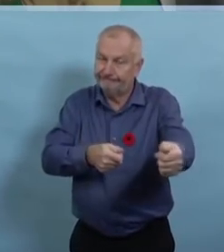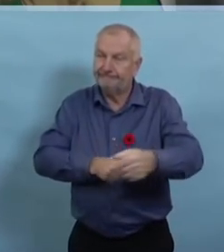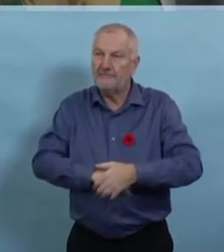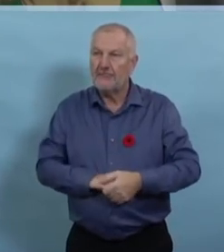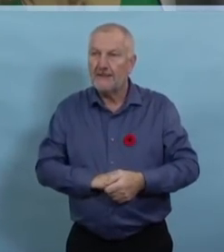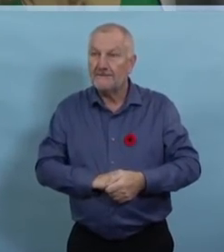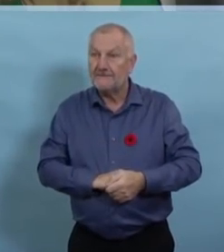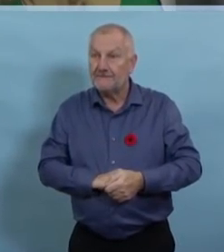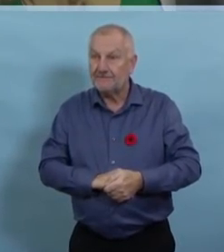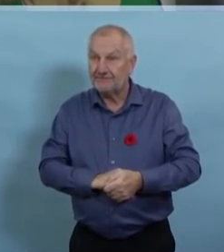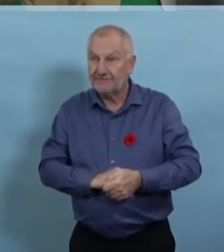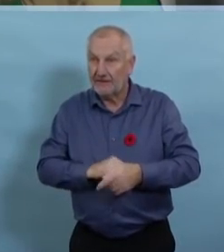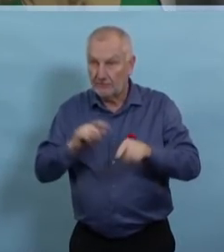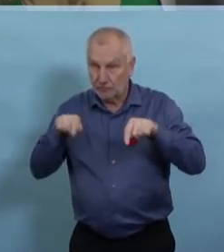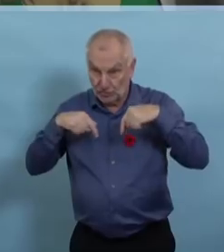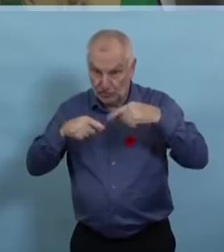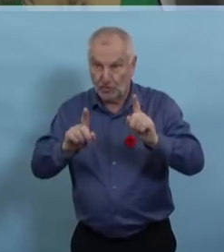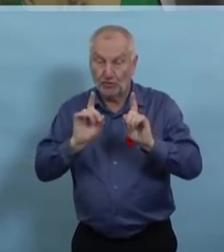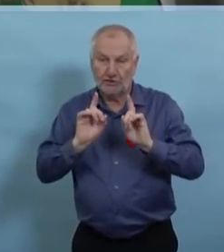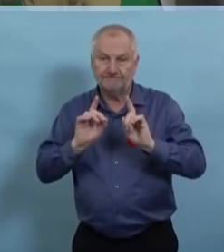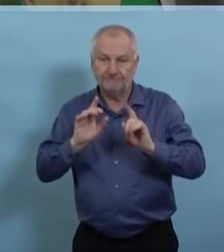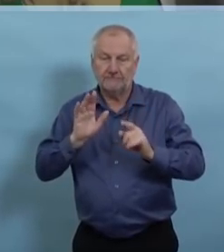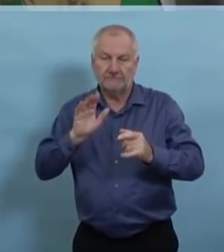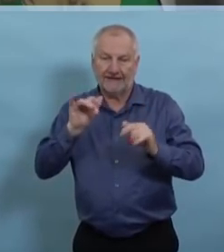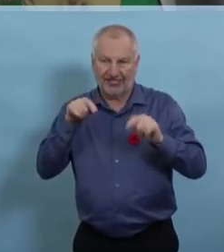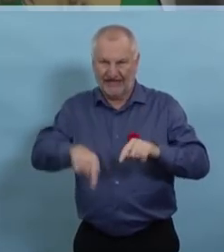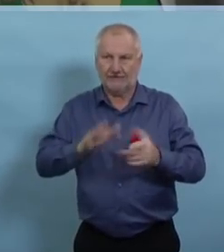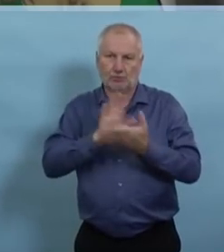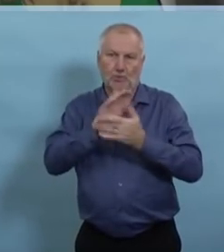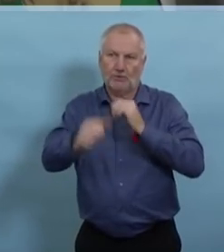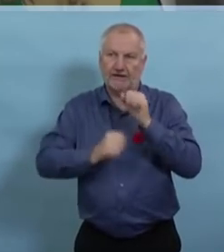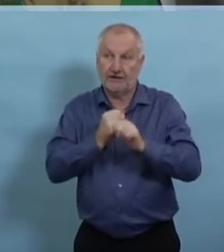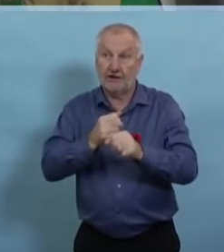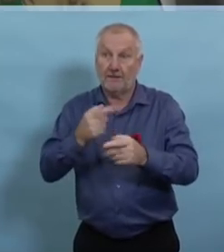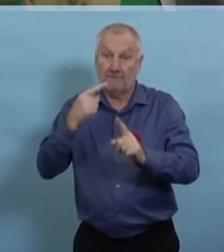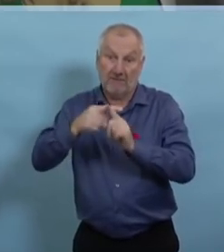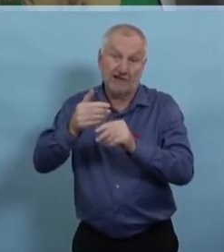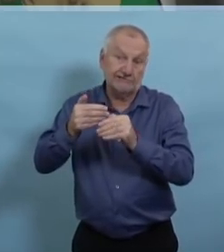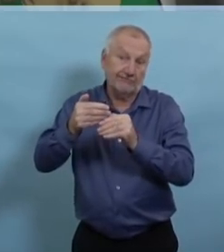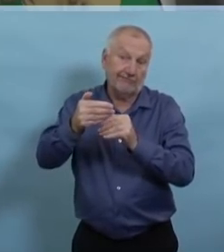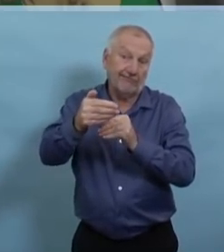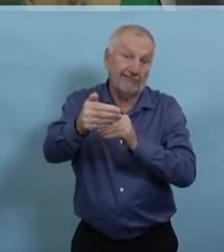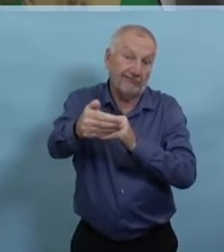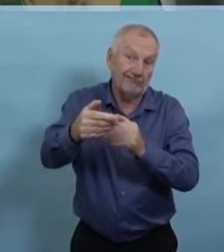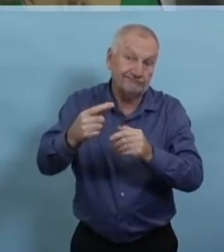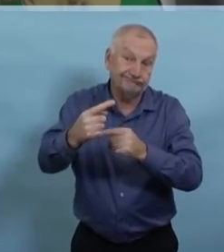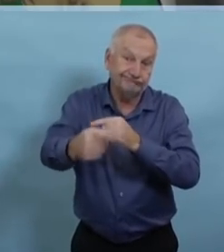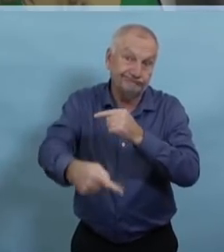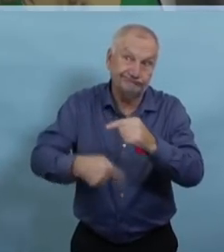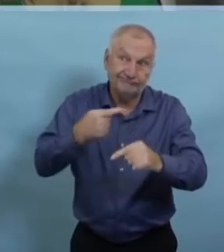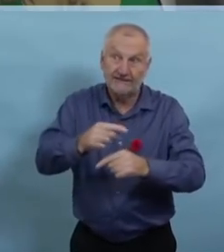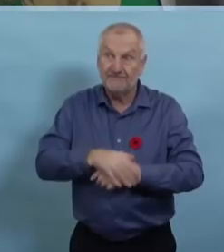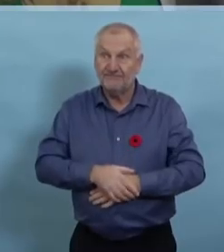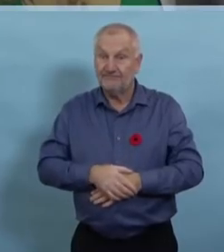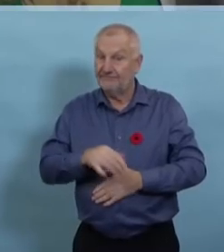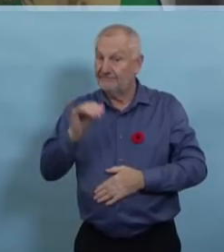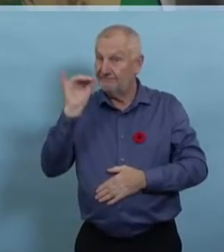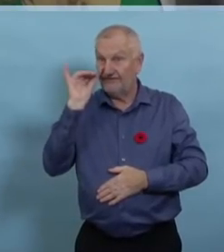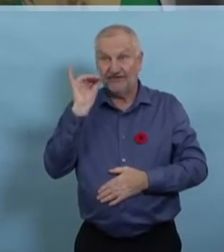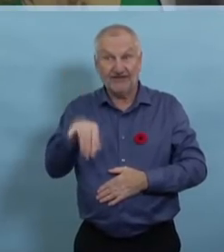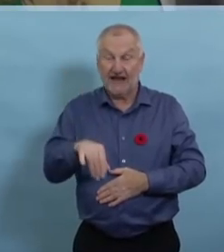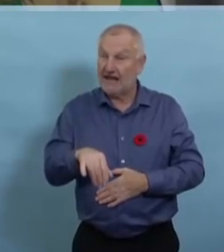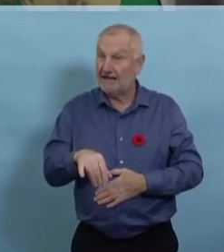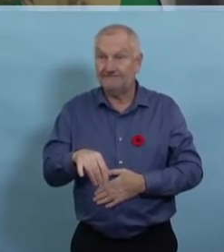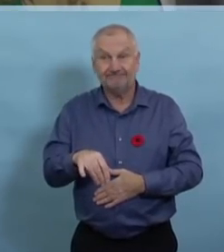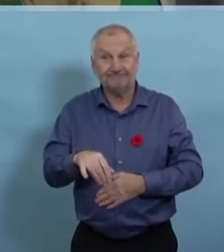through this school year, and maybe even beyond that, beyond the expenditure. And that's the reality of where we're in. But there has